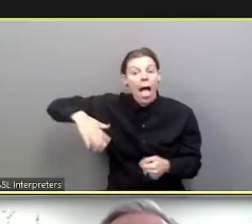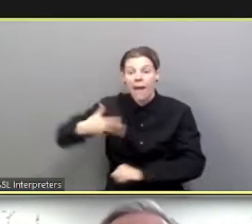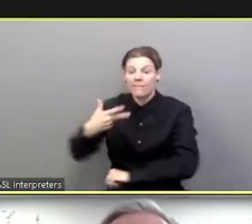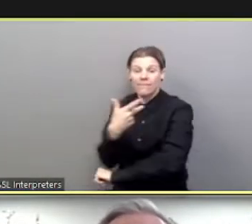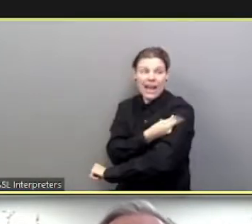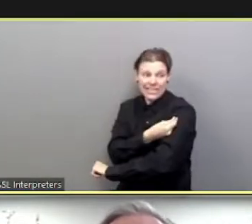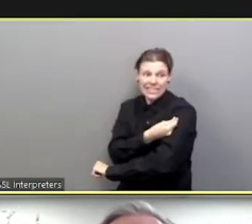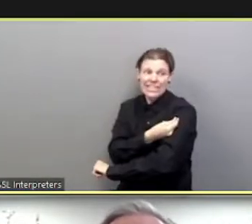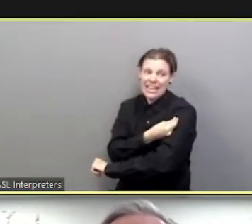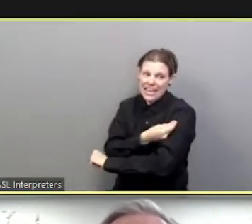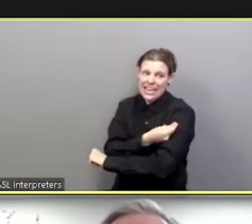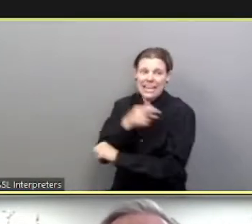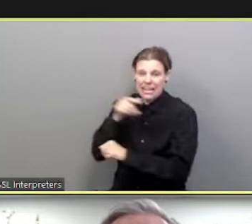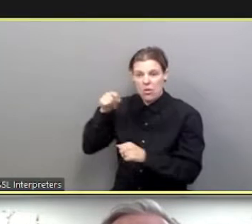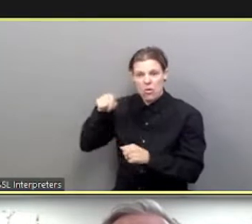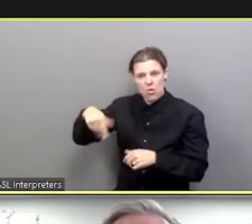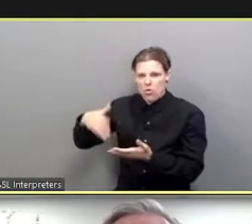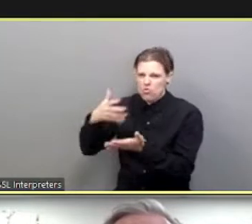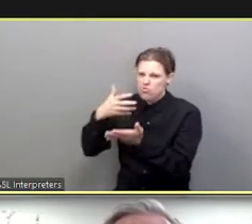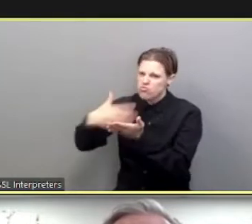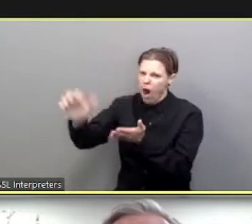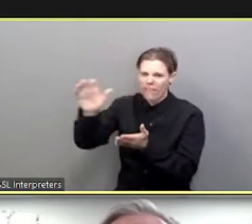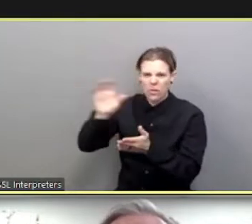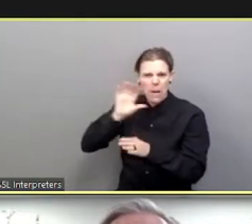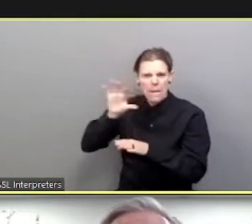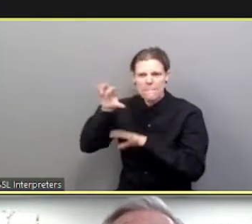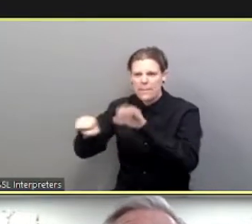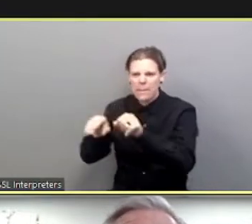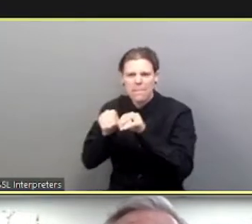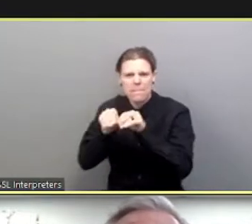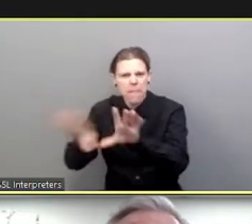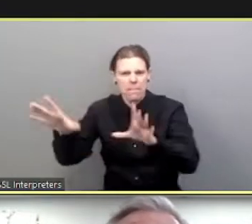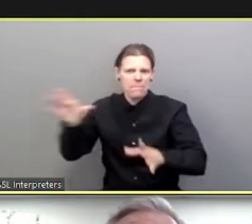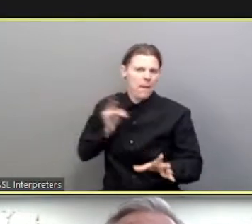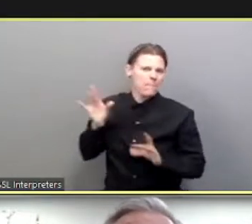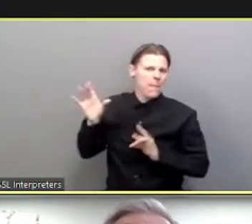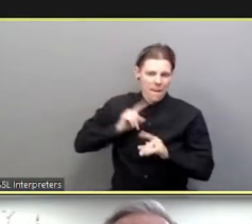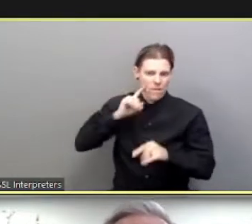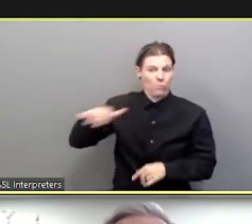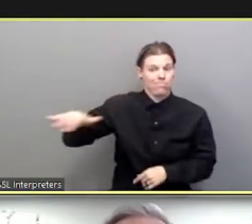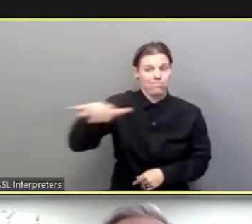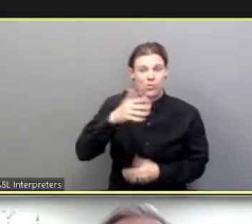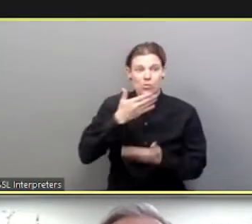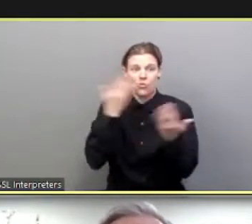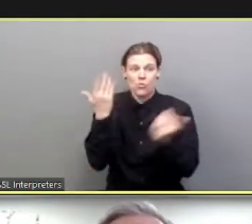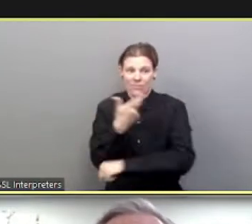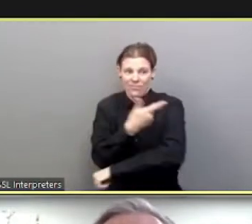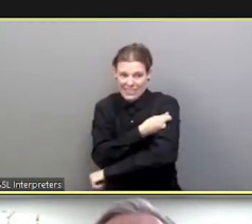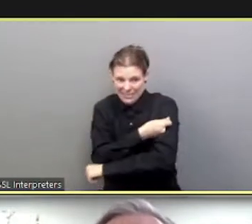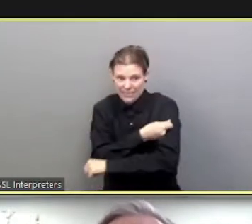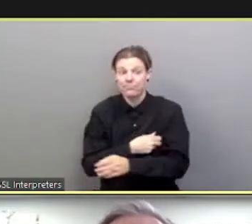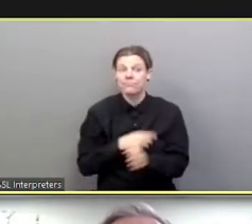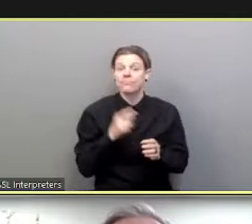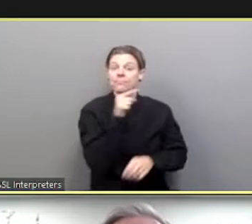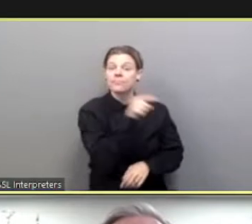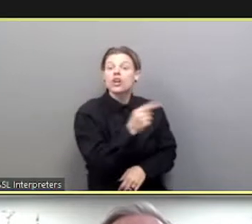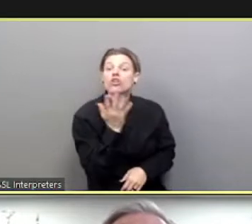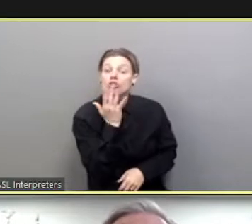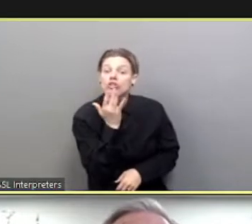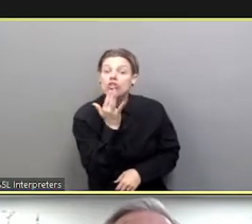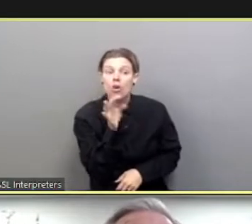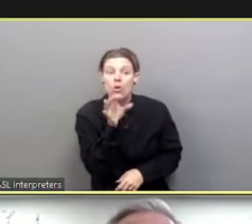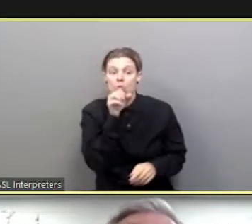table from our vaccine report there at the bottom, and the orange bars represent the 71.5%